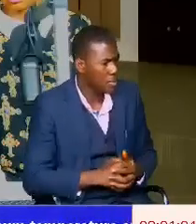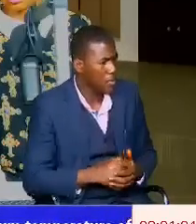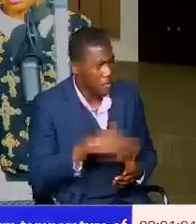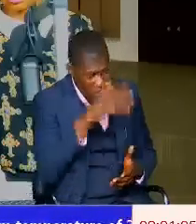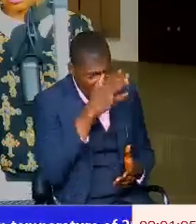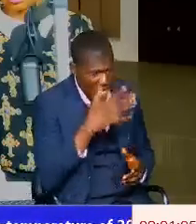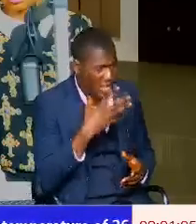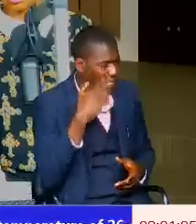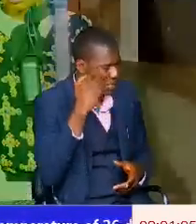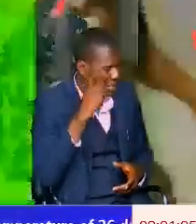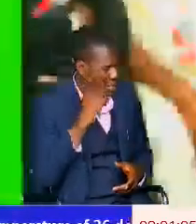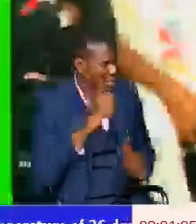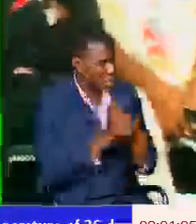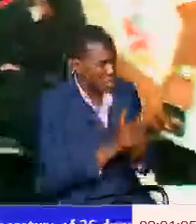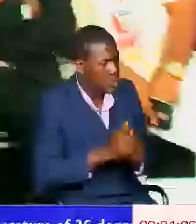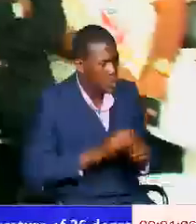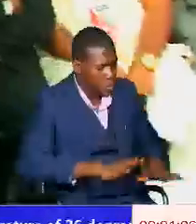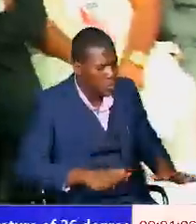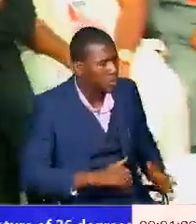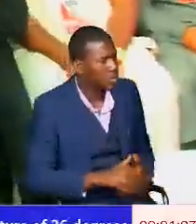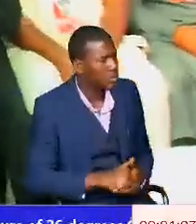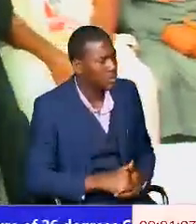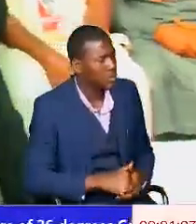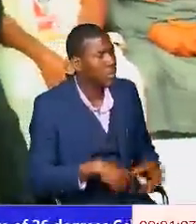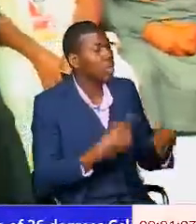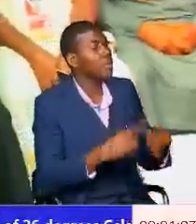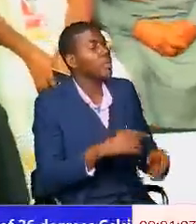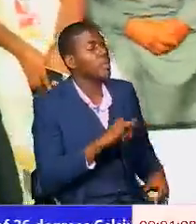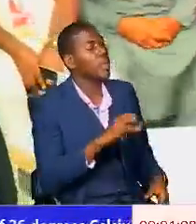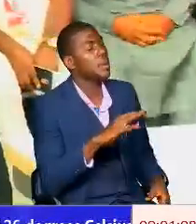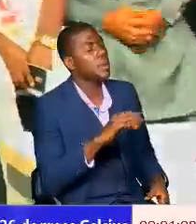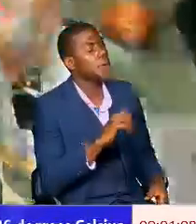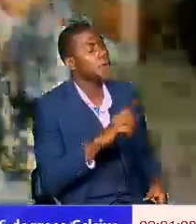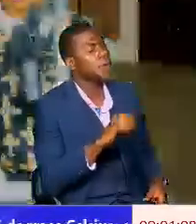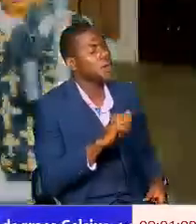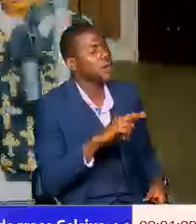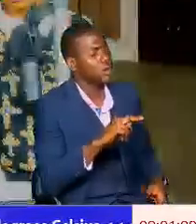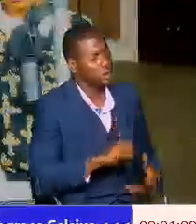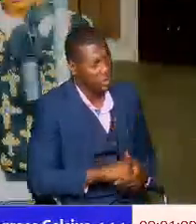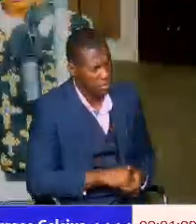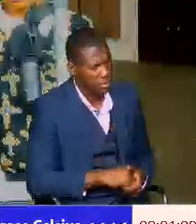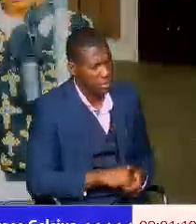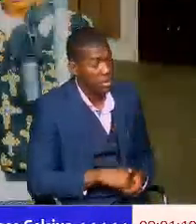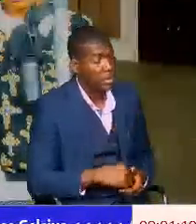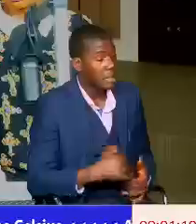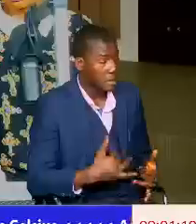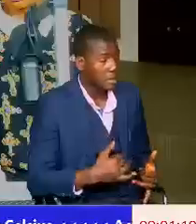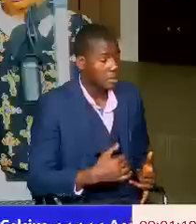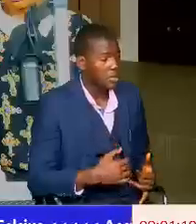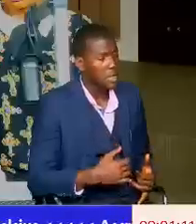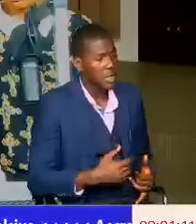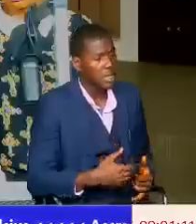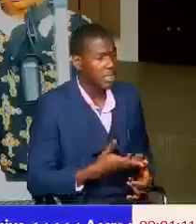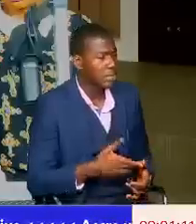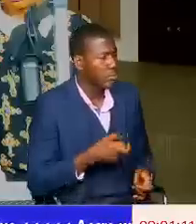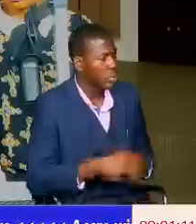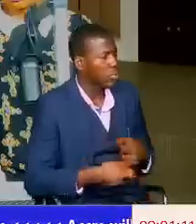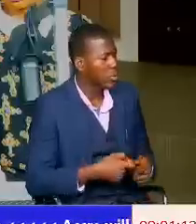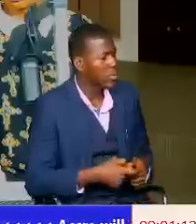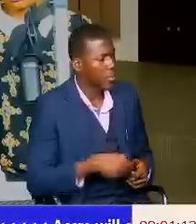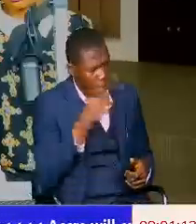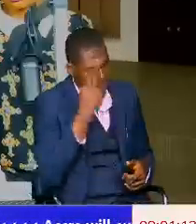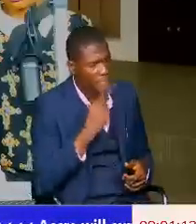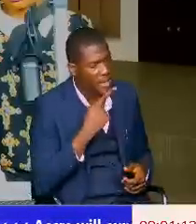In Ibadan. Since this case is in the parents resides at Ibadan, I will